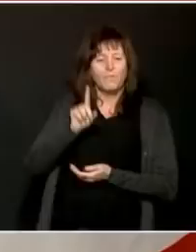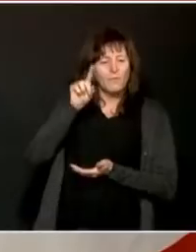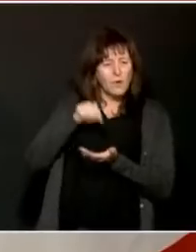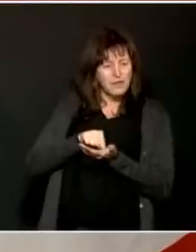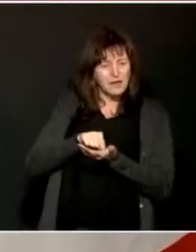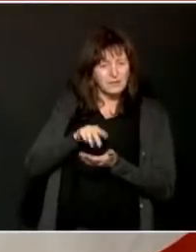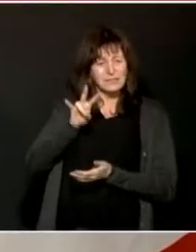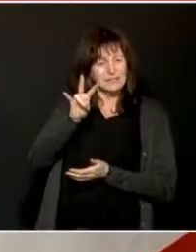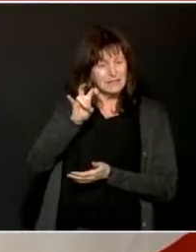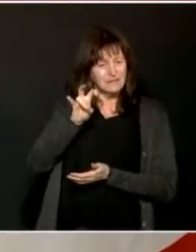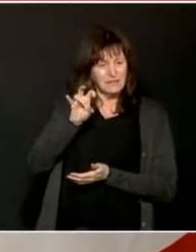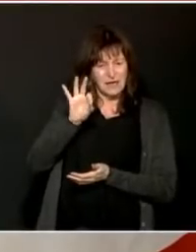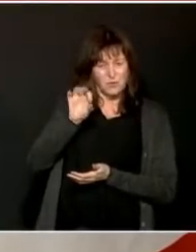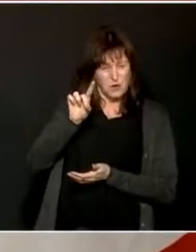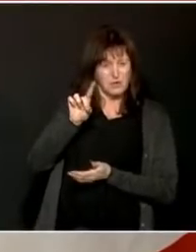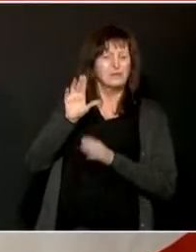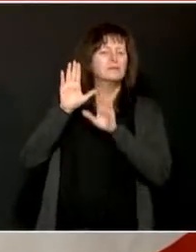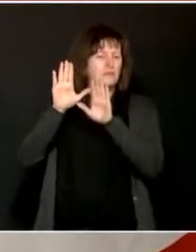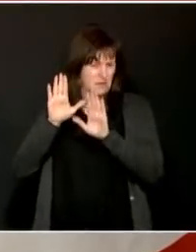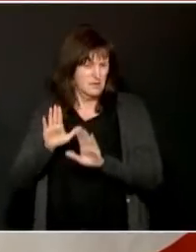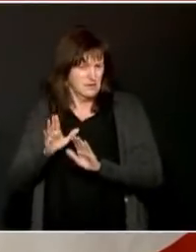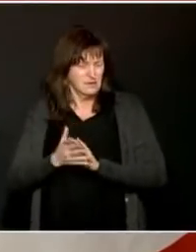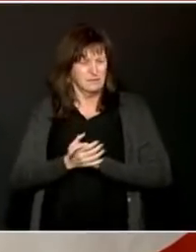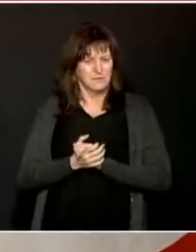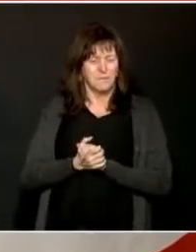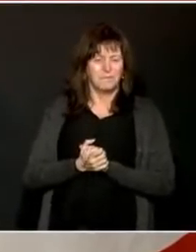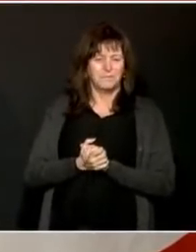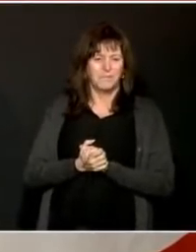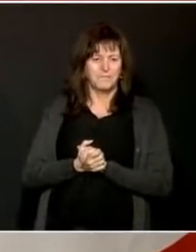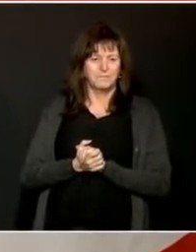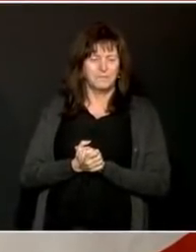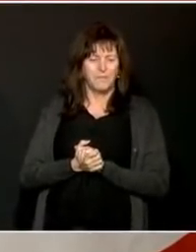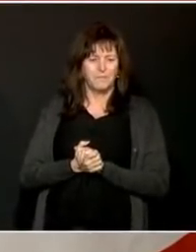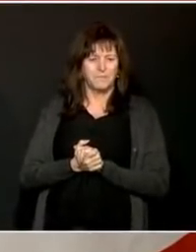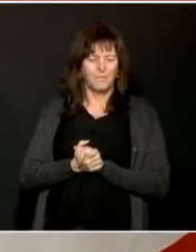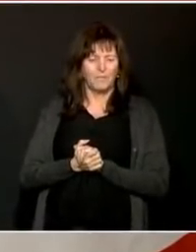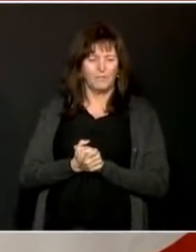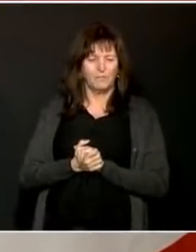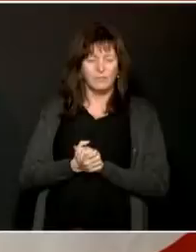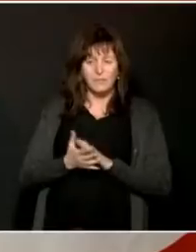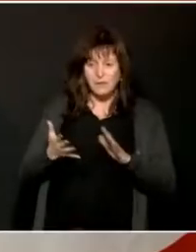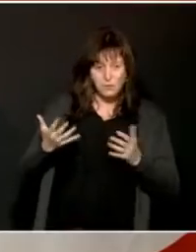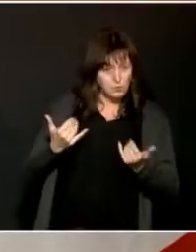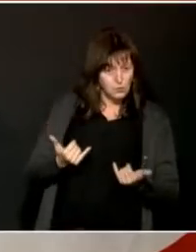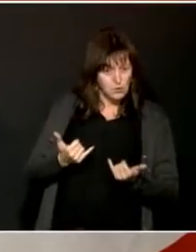1,791 cases on Sunday, and today,